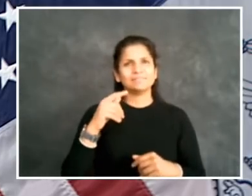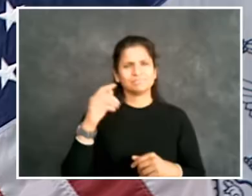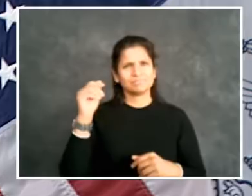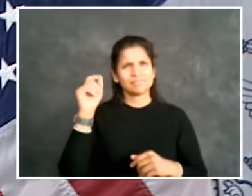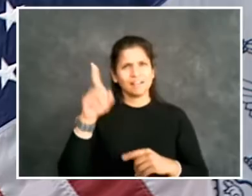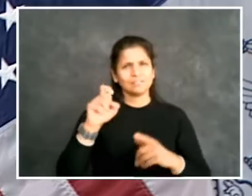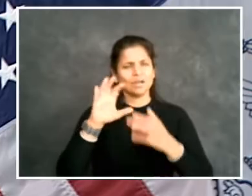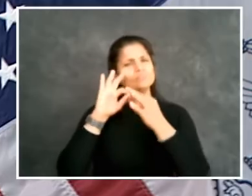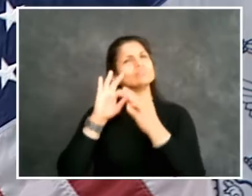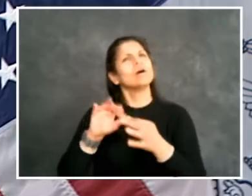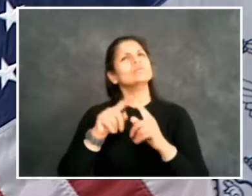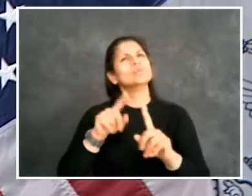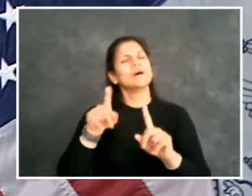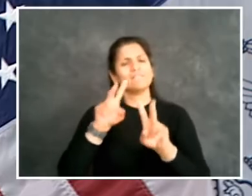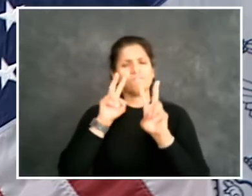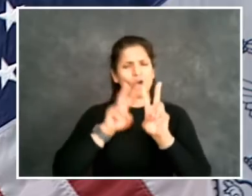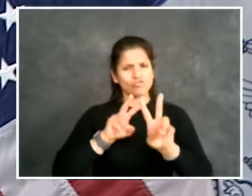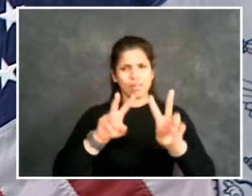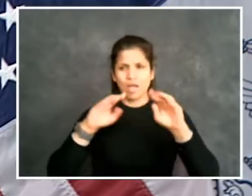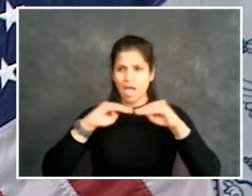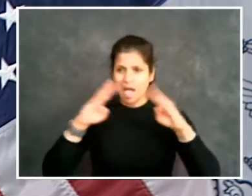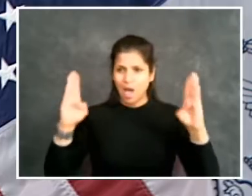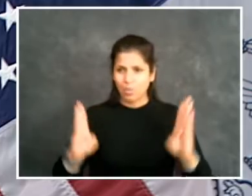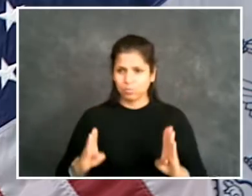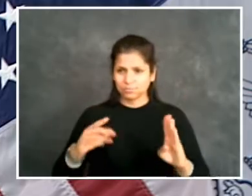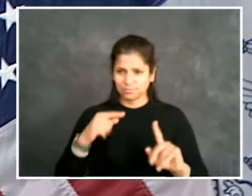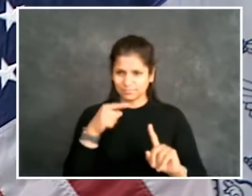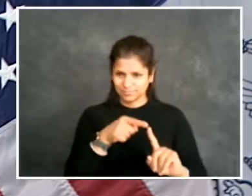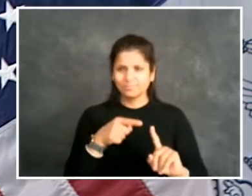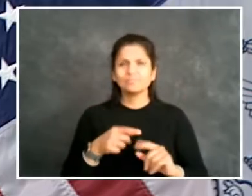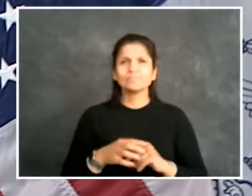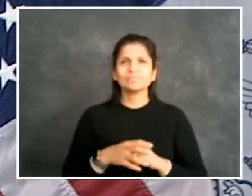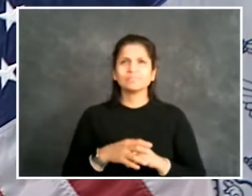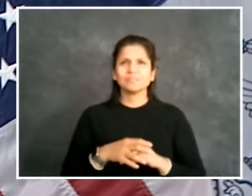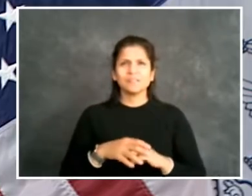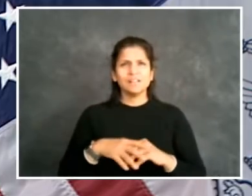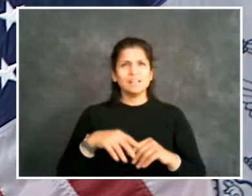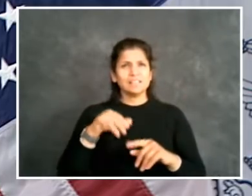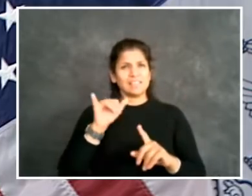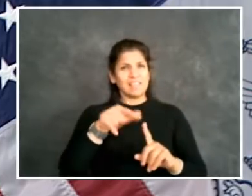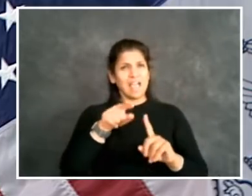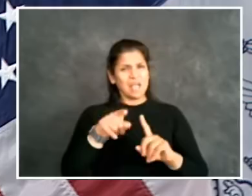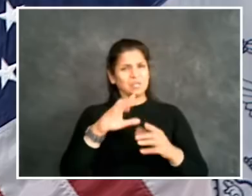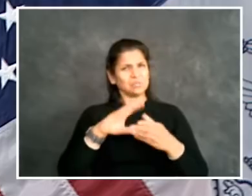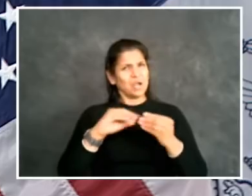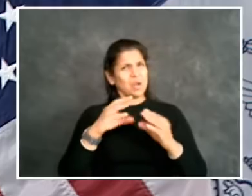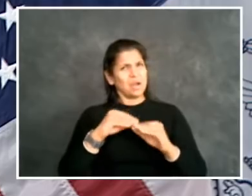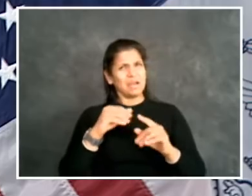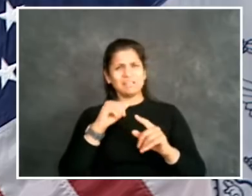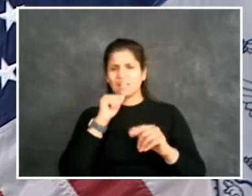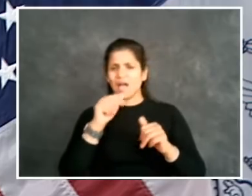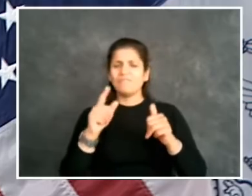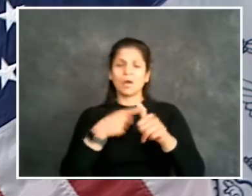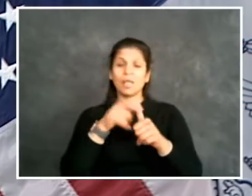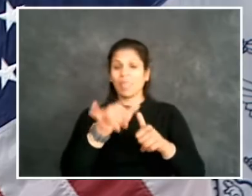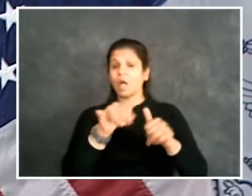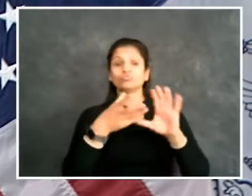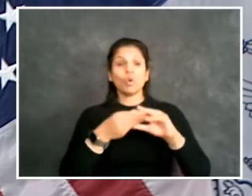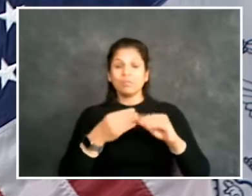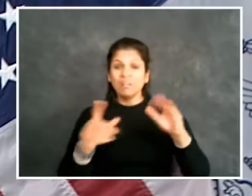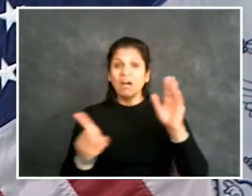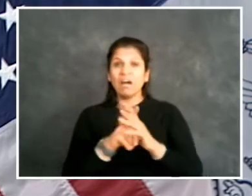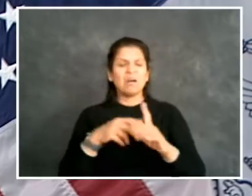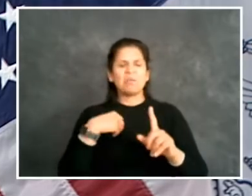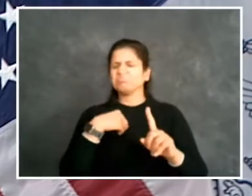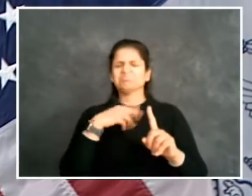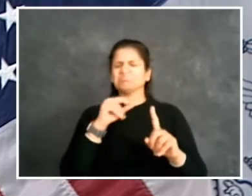struggled. The main issue seems to be a lack of storage space. And I guess I'm just